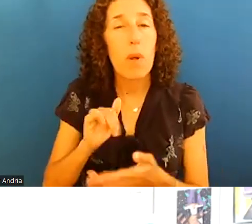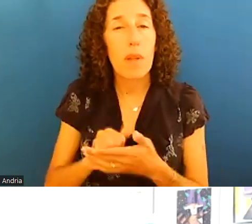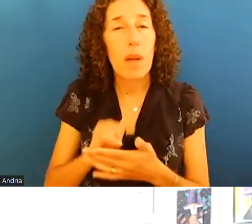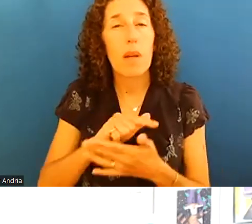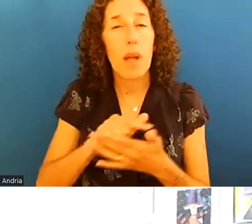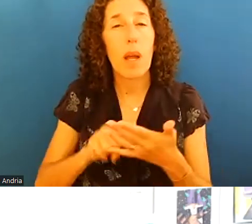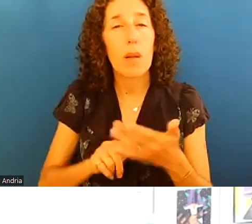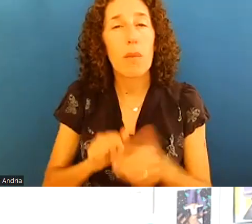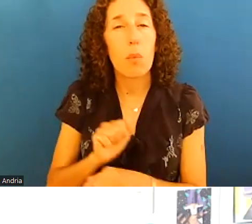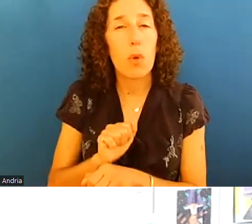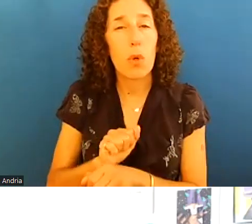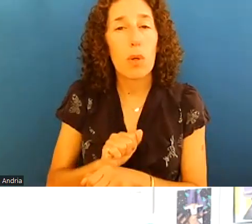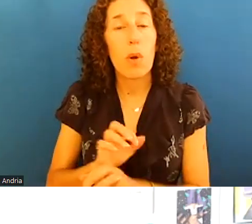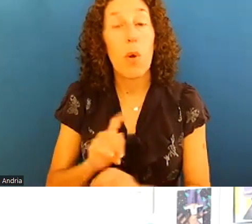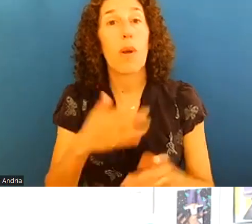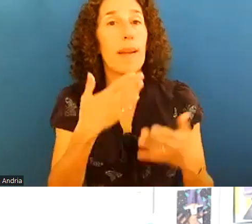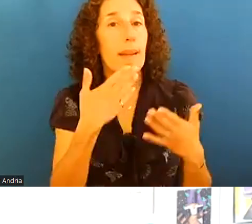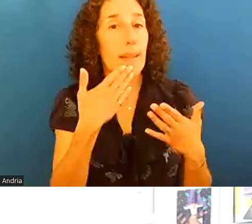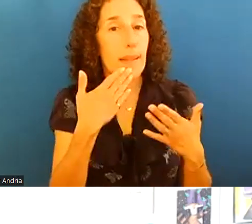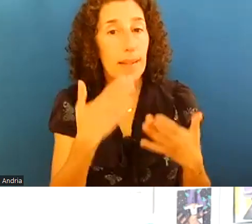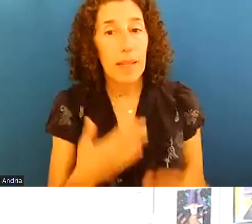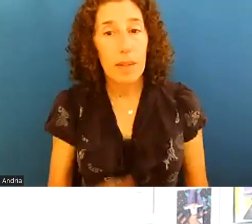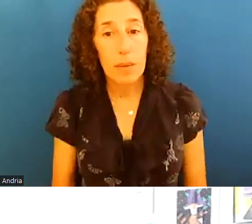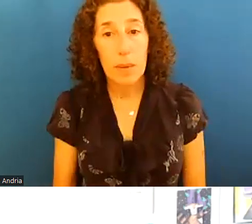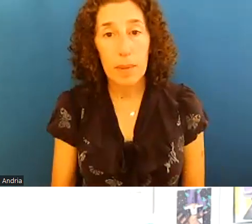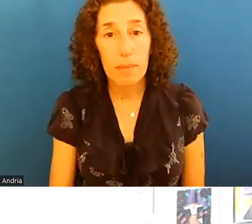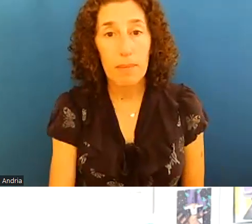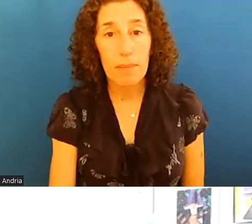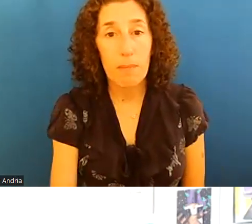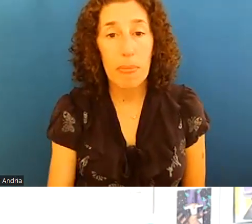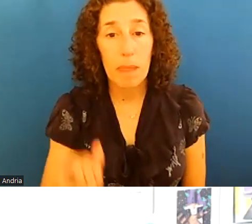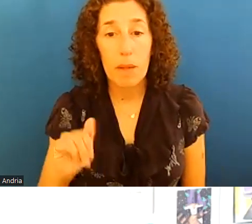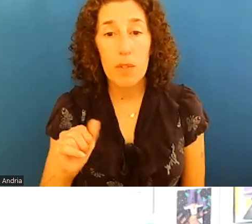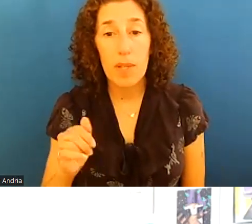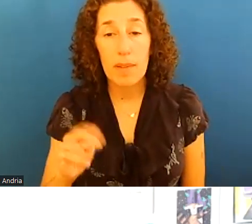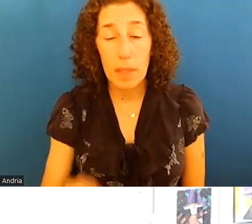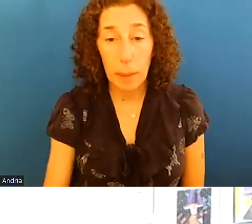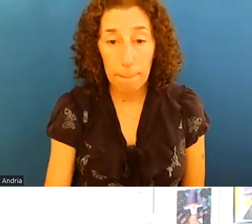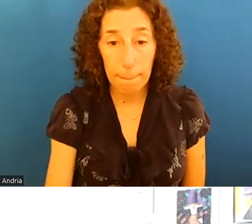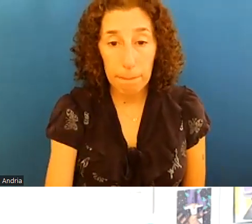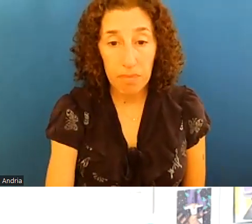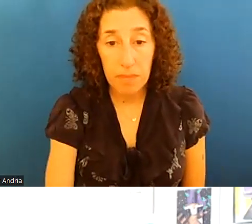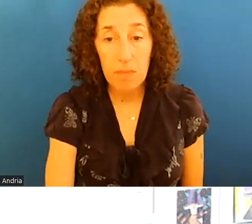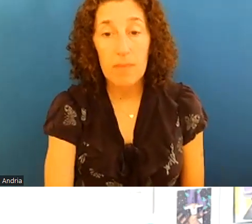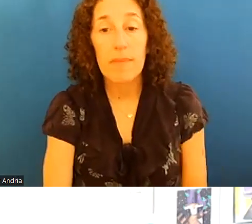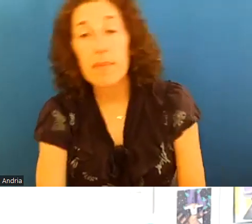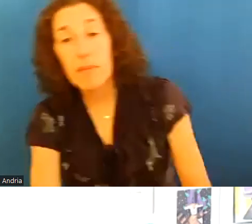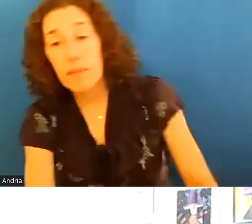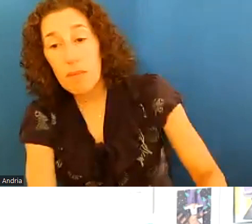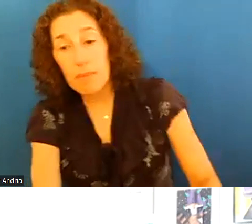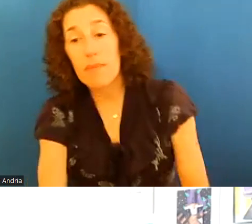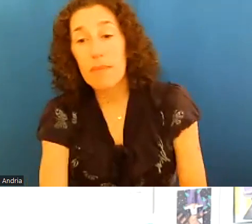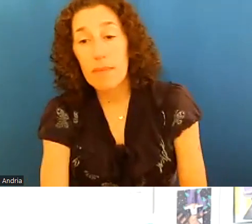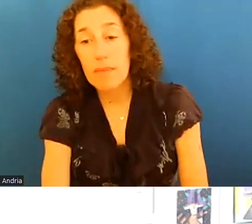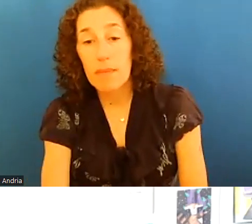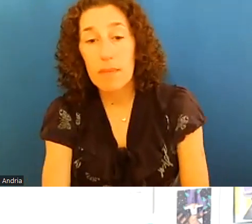Great. Thank you so much for sharing. So Jason, we'll go to you. Yeah. So it used to be